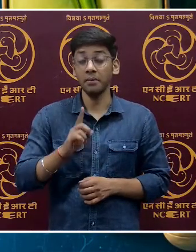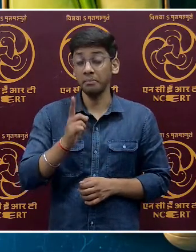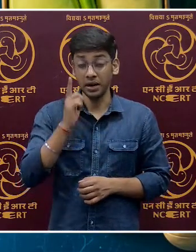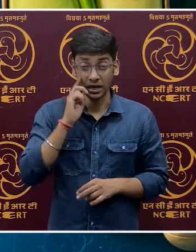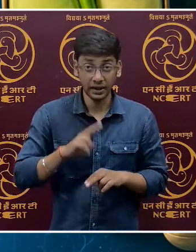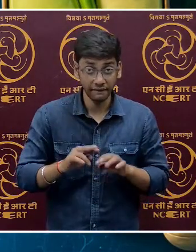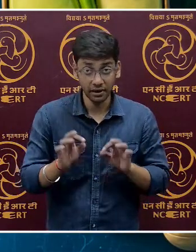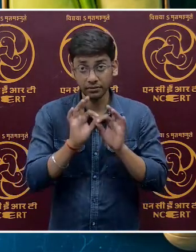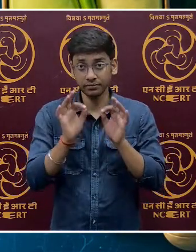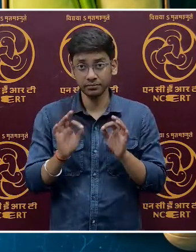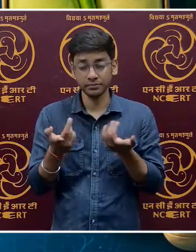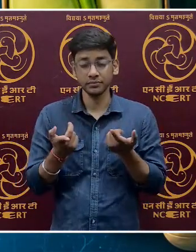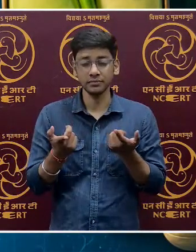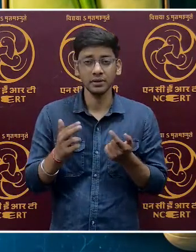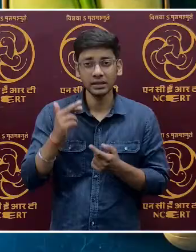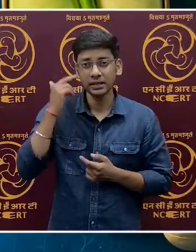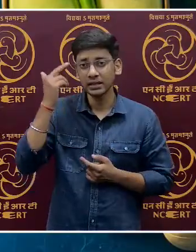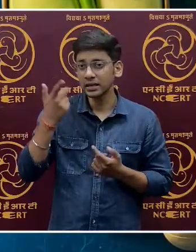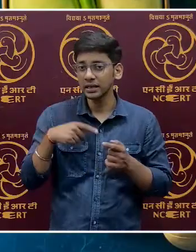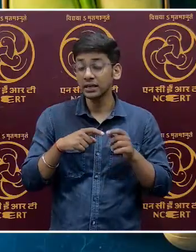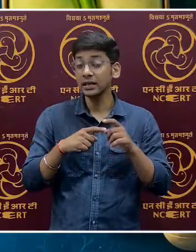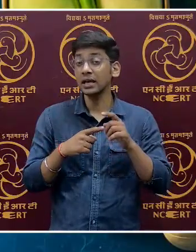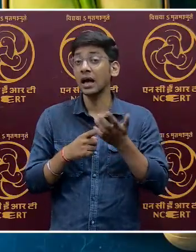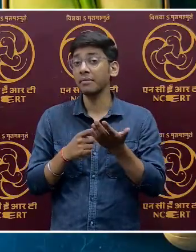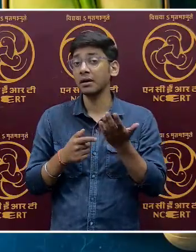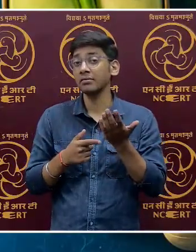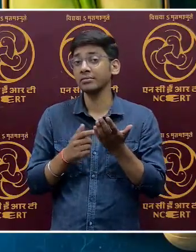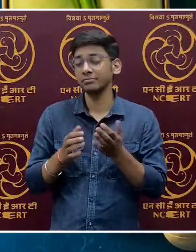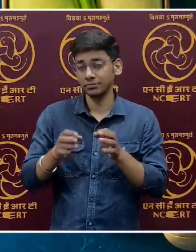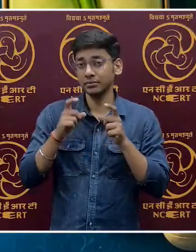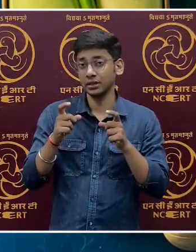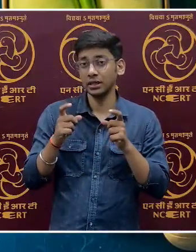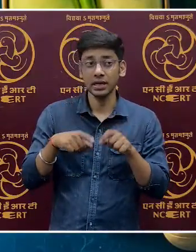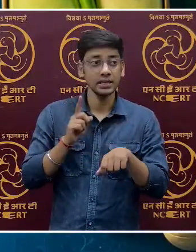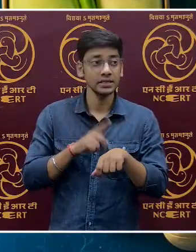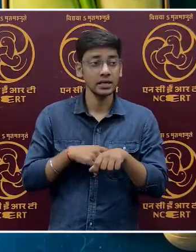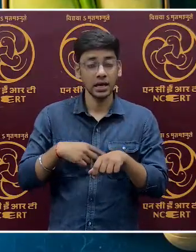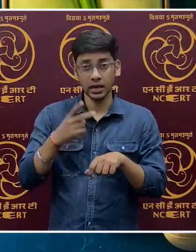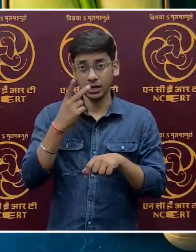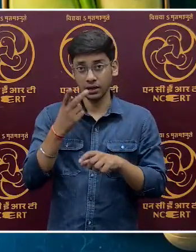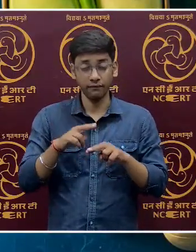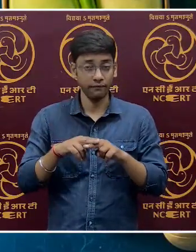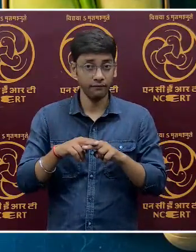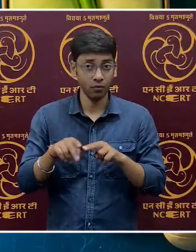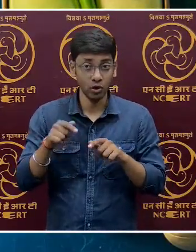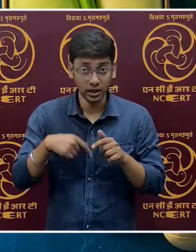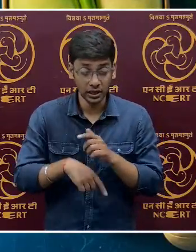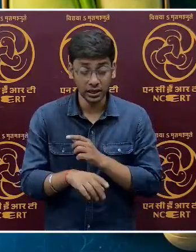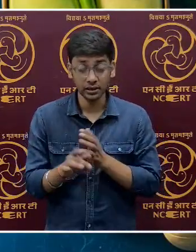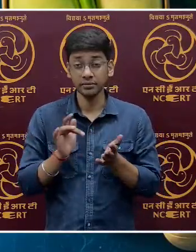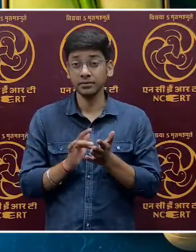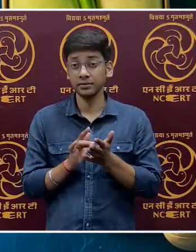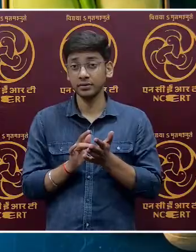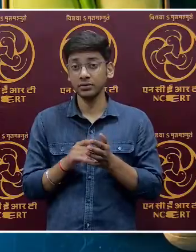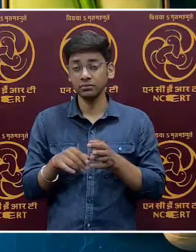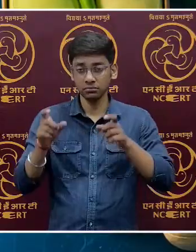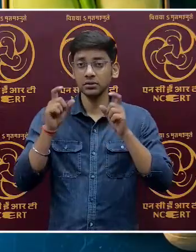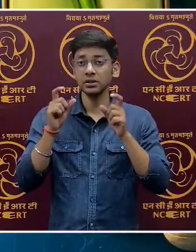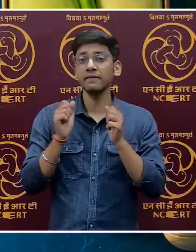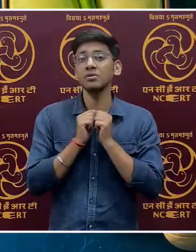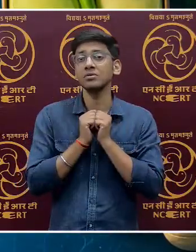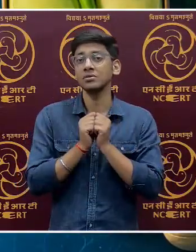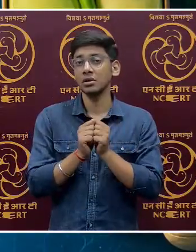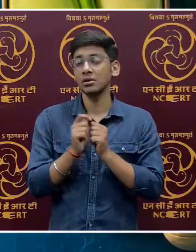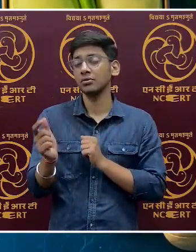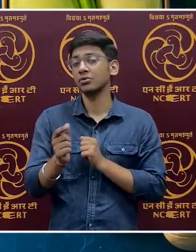it in a best manner, because we need to take care about the screen timing also. So in that case also we have to be very careful that we used